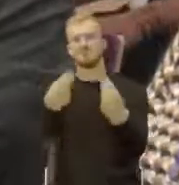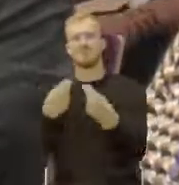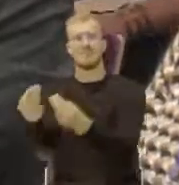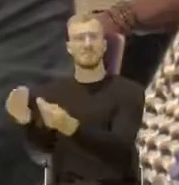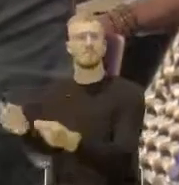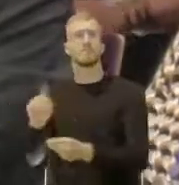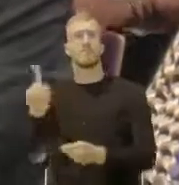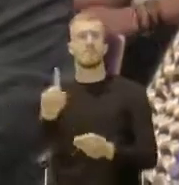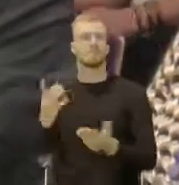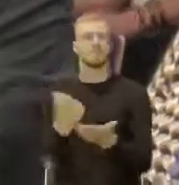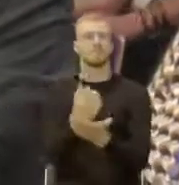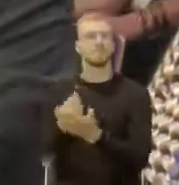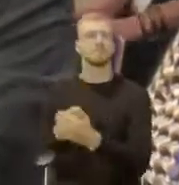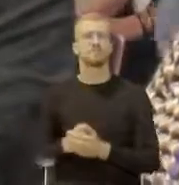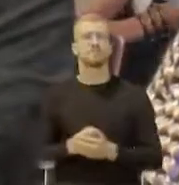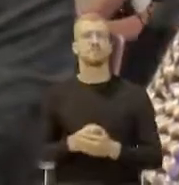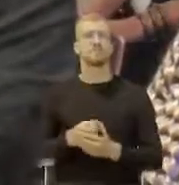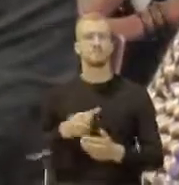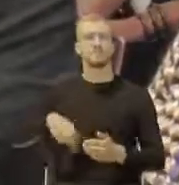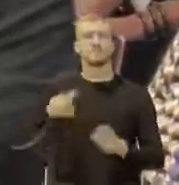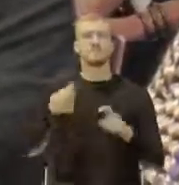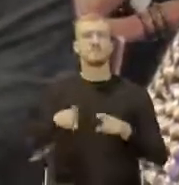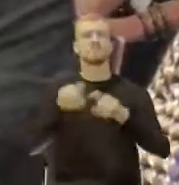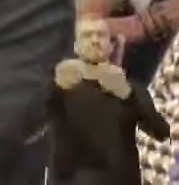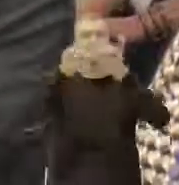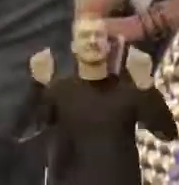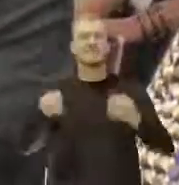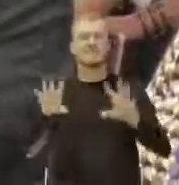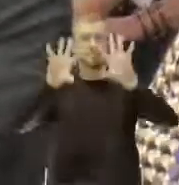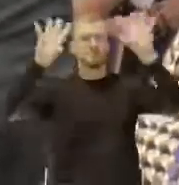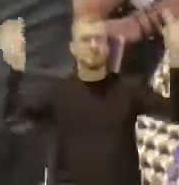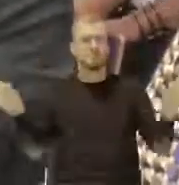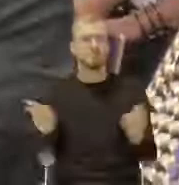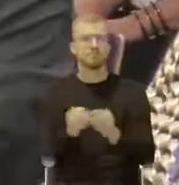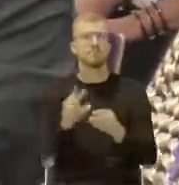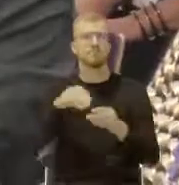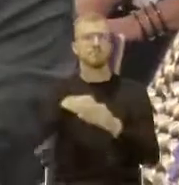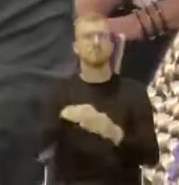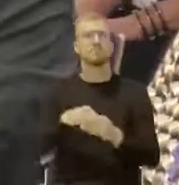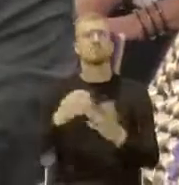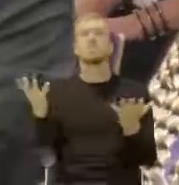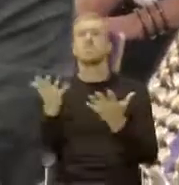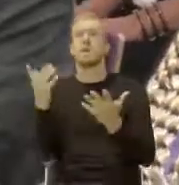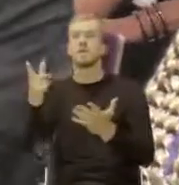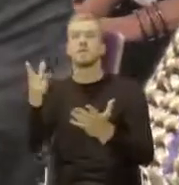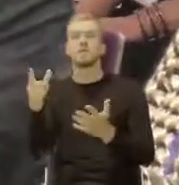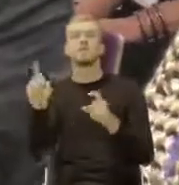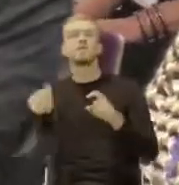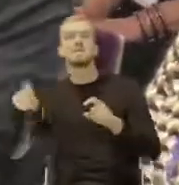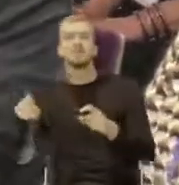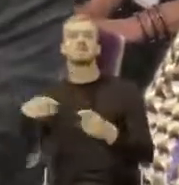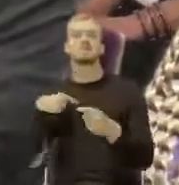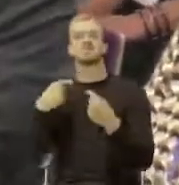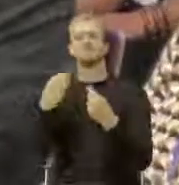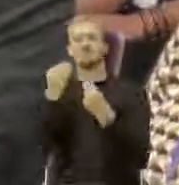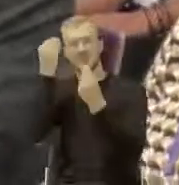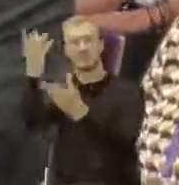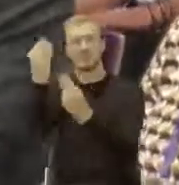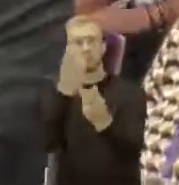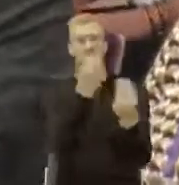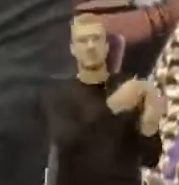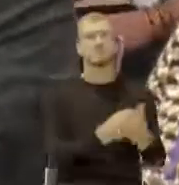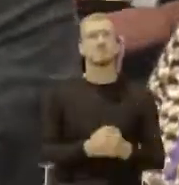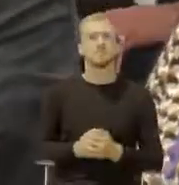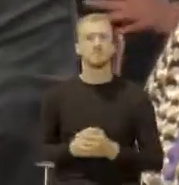to the challenges and opportunities of the urban era. We need to develop a system in which local and regional